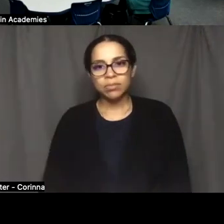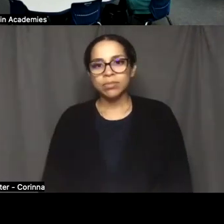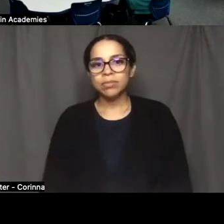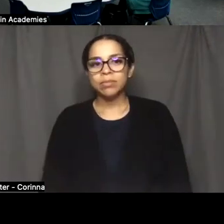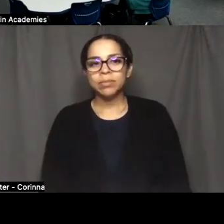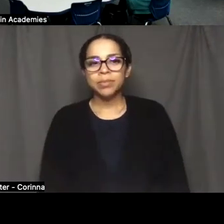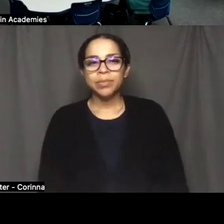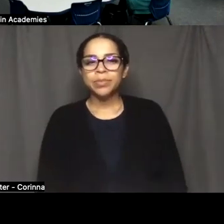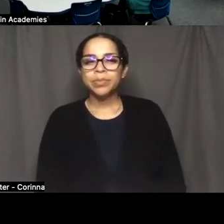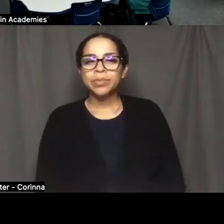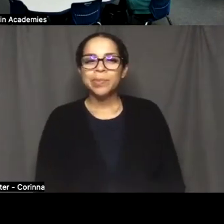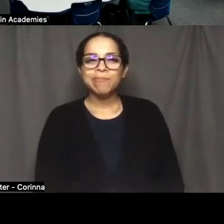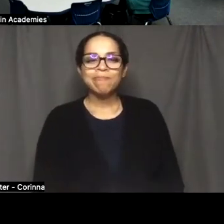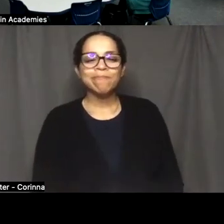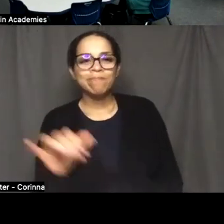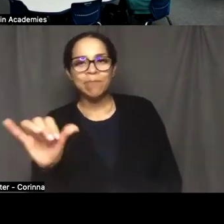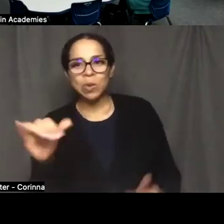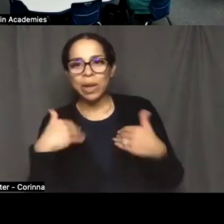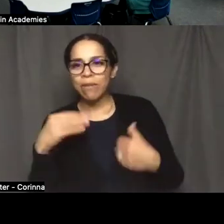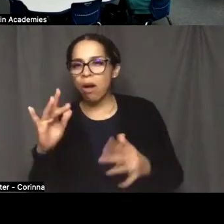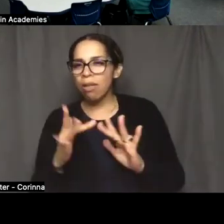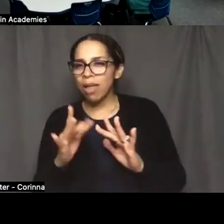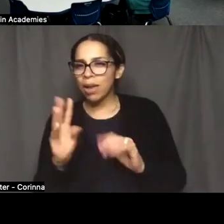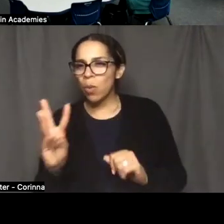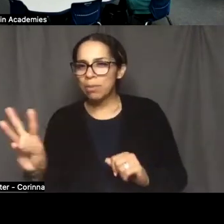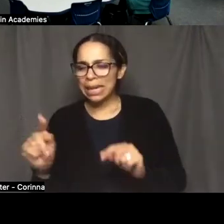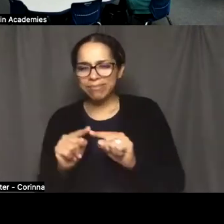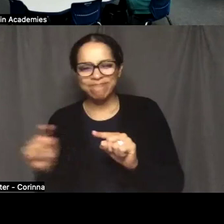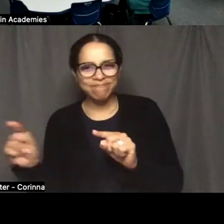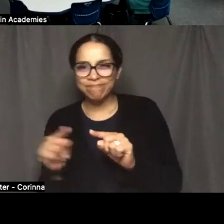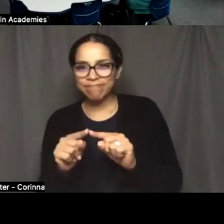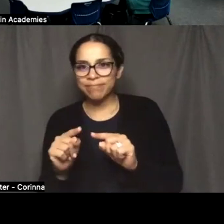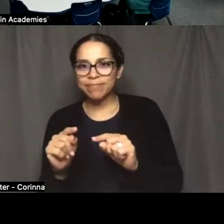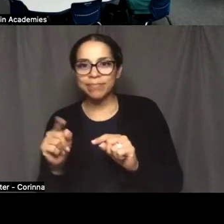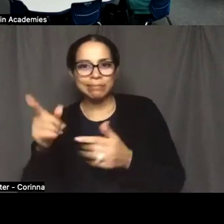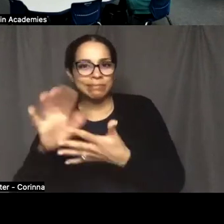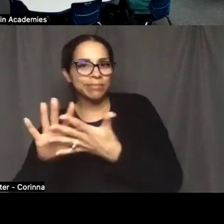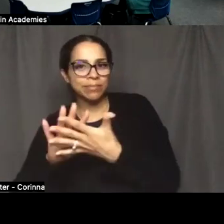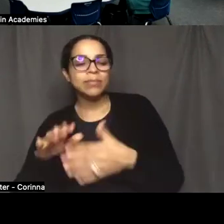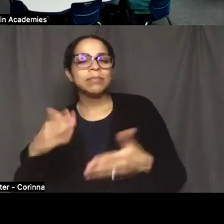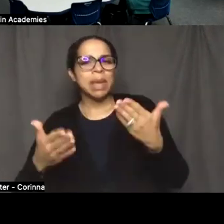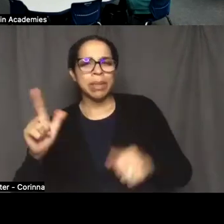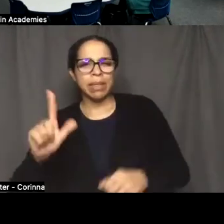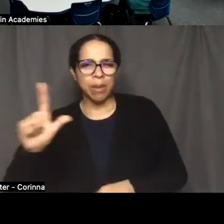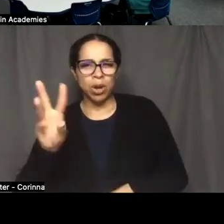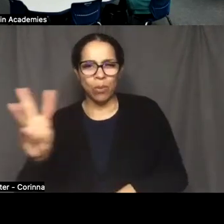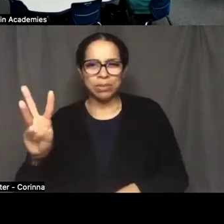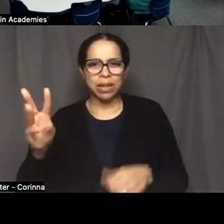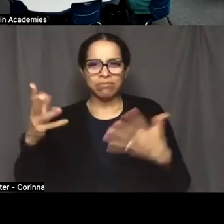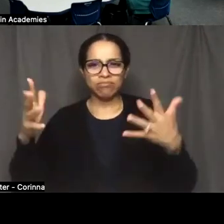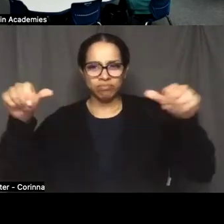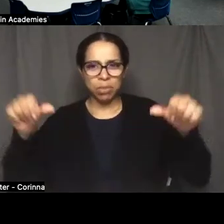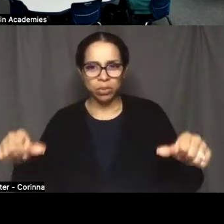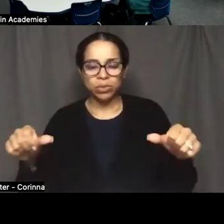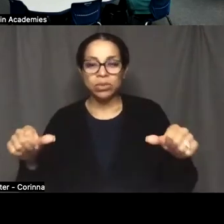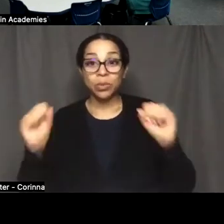BookFlix that our school has an account with. And it might be on the library website, but we can make sure we send that out in our Friday email.